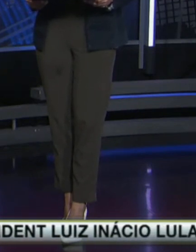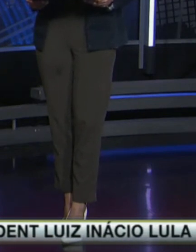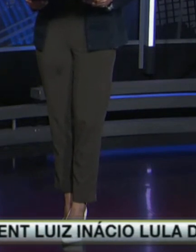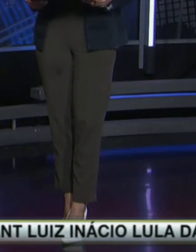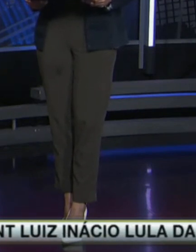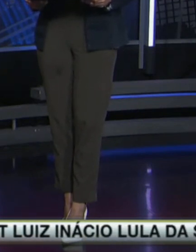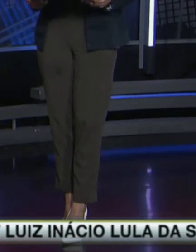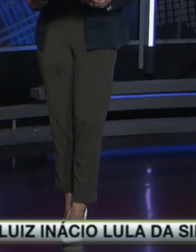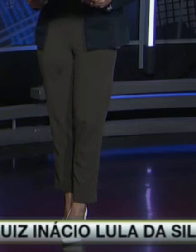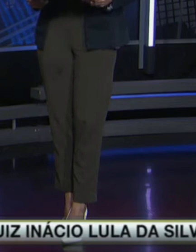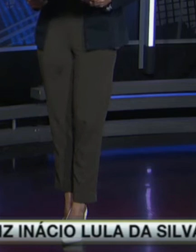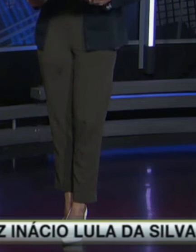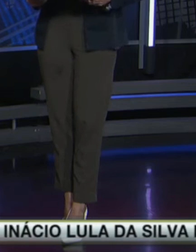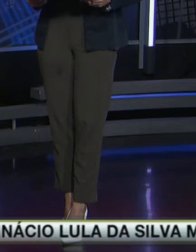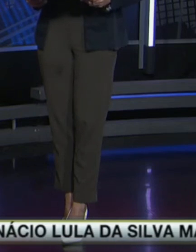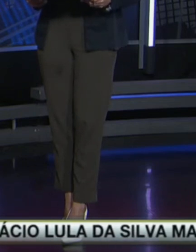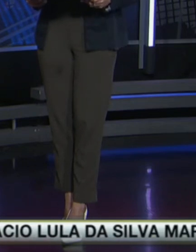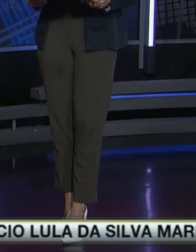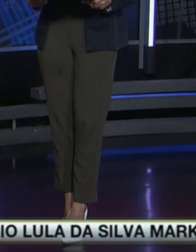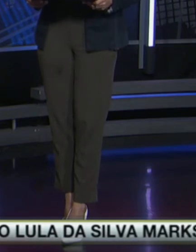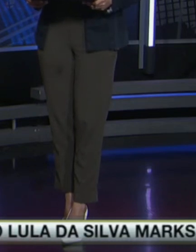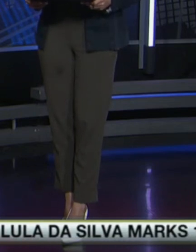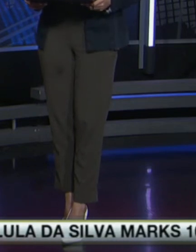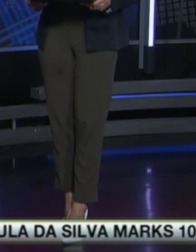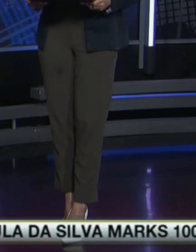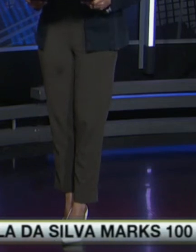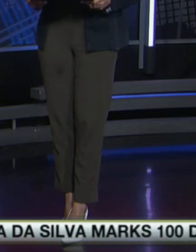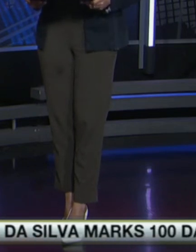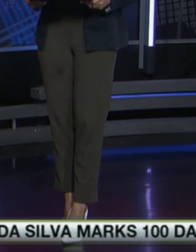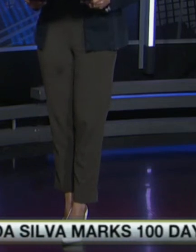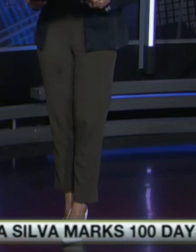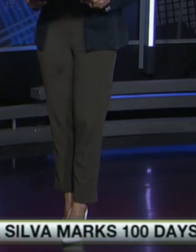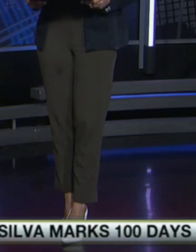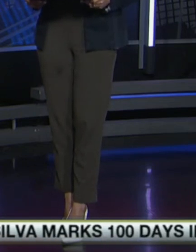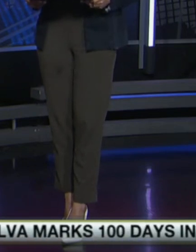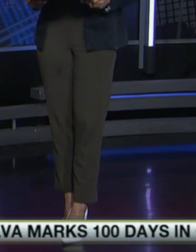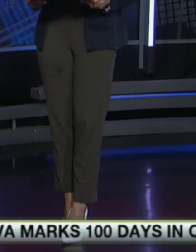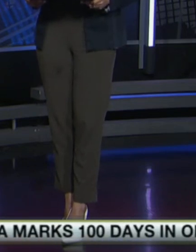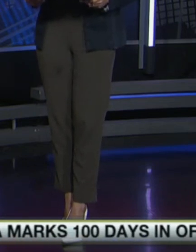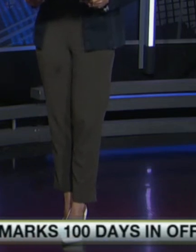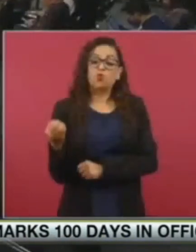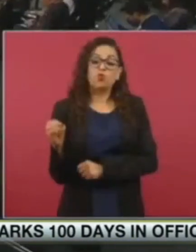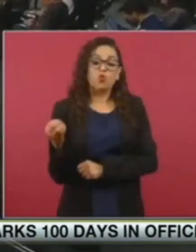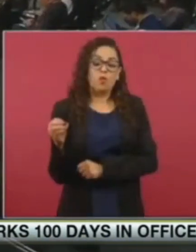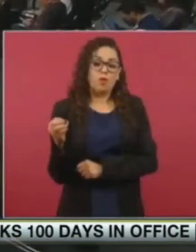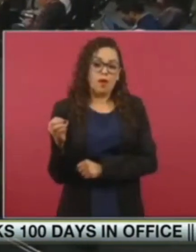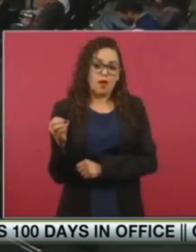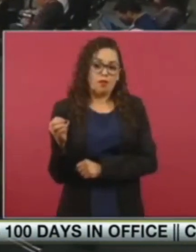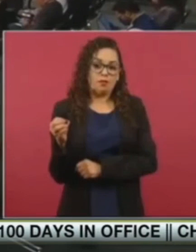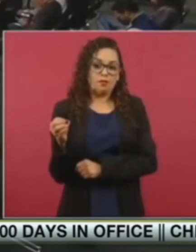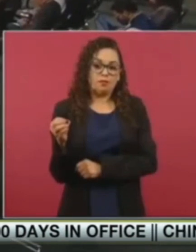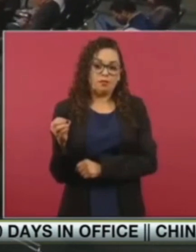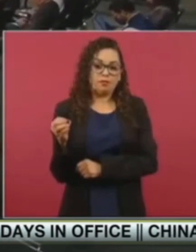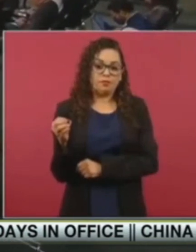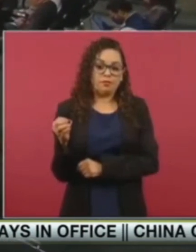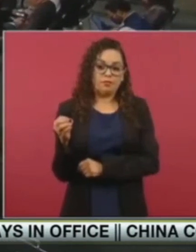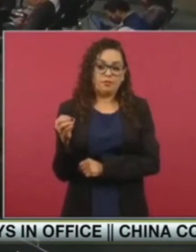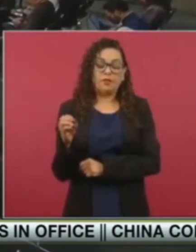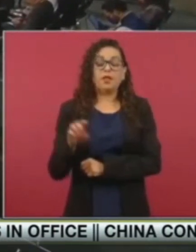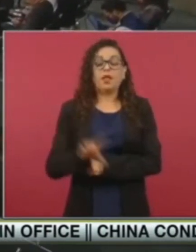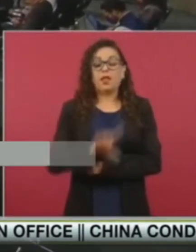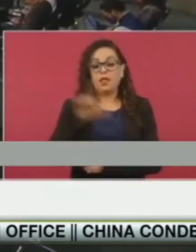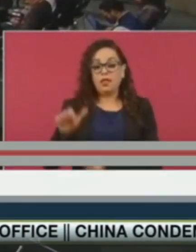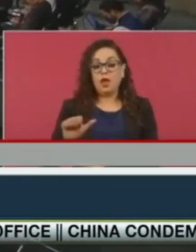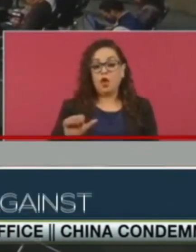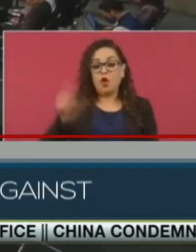drug control, DEA, and that priority should be given to social attention before the use of force. The president informed that U.S. anti-drug